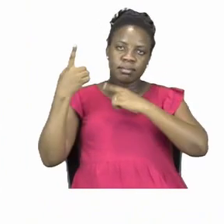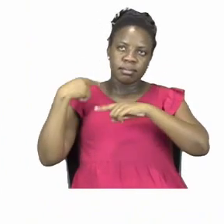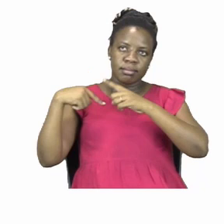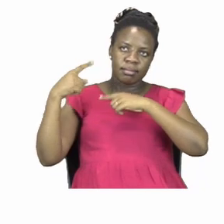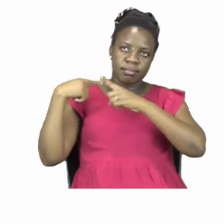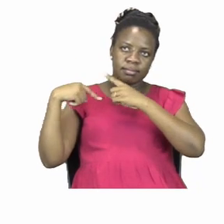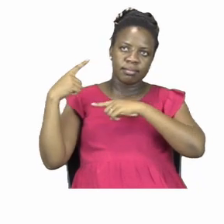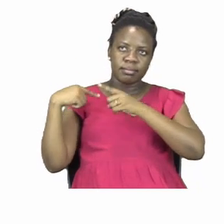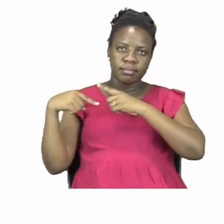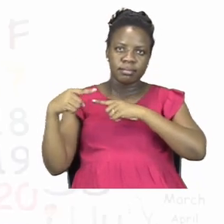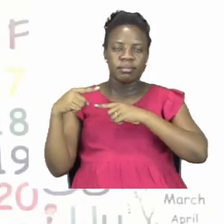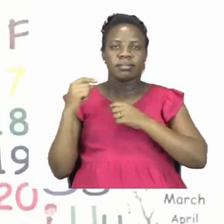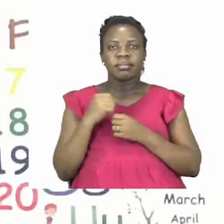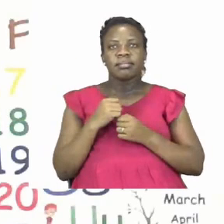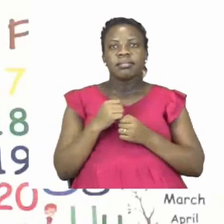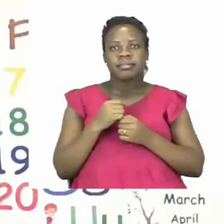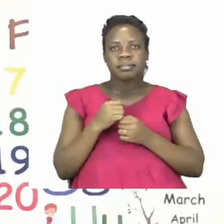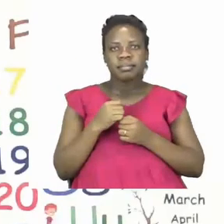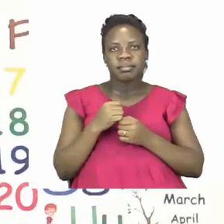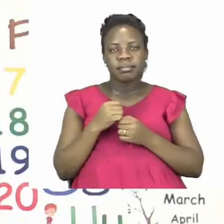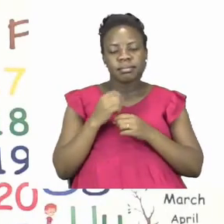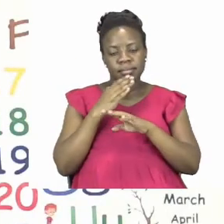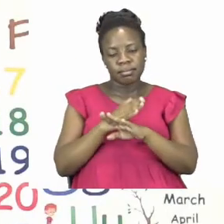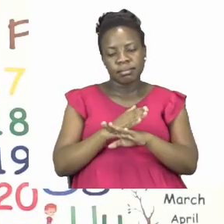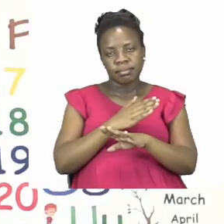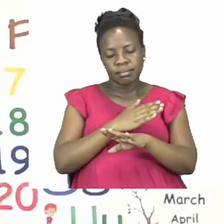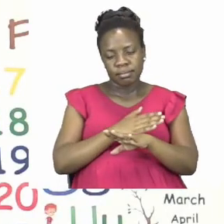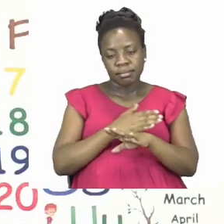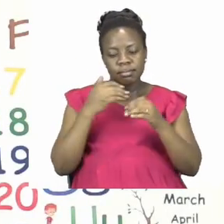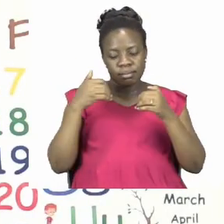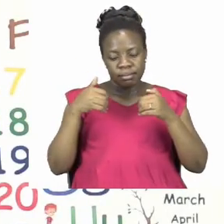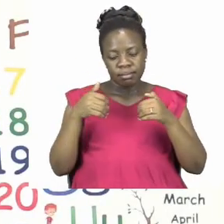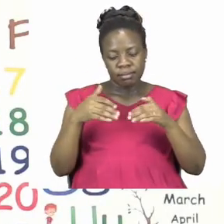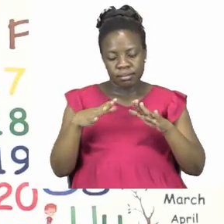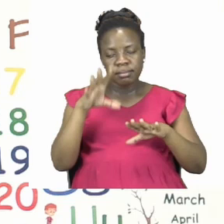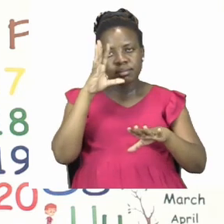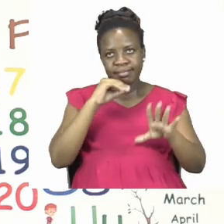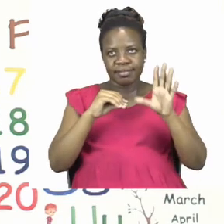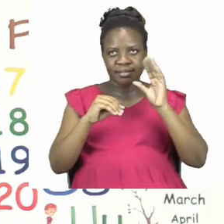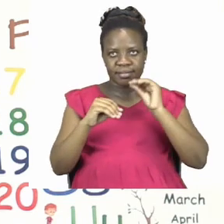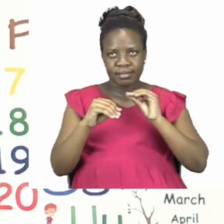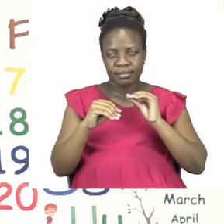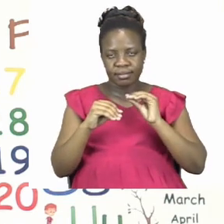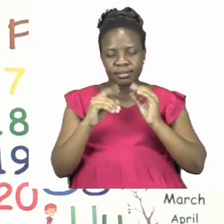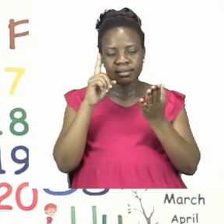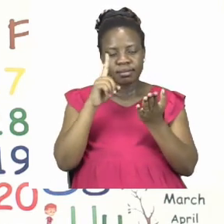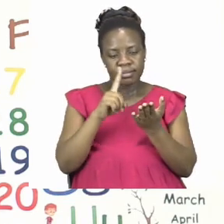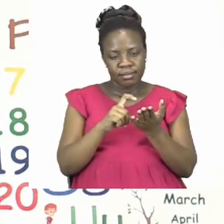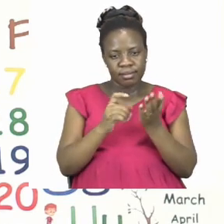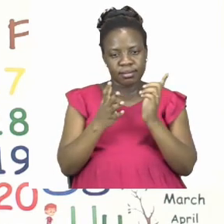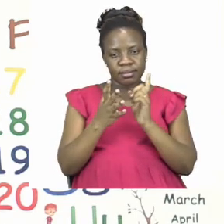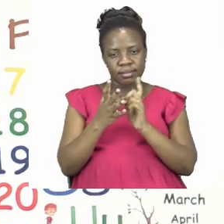and revision. And before we get into any lessons, boys and girls, we know that we need to